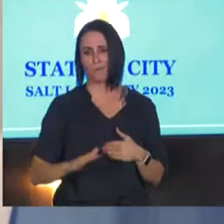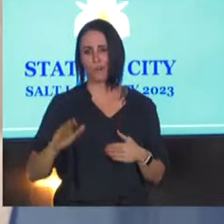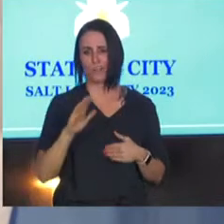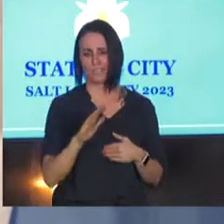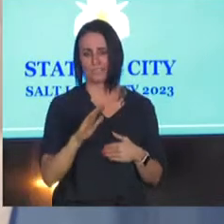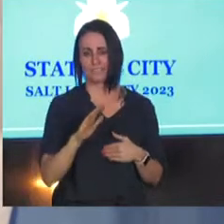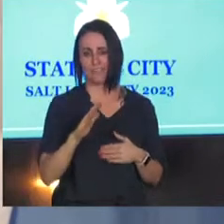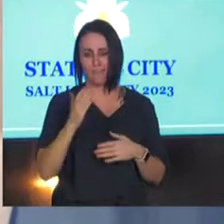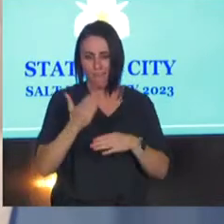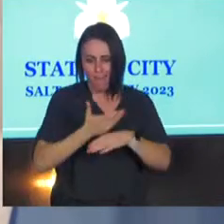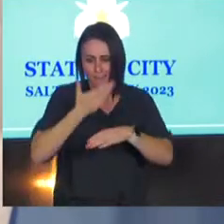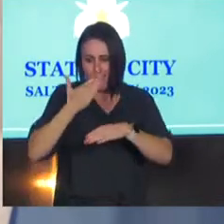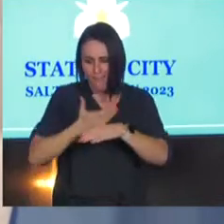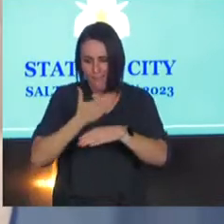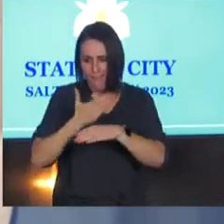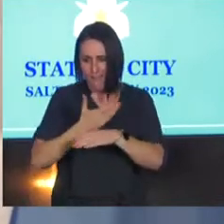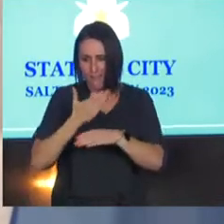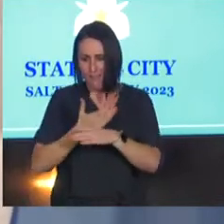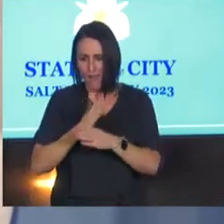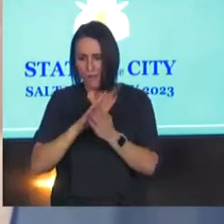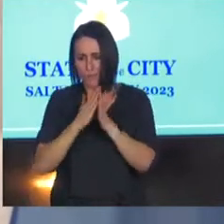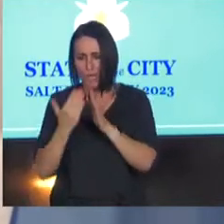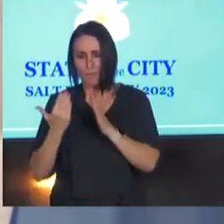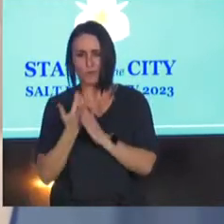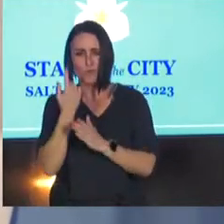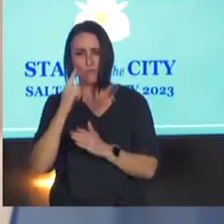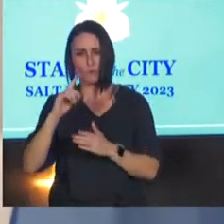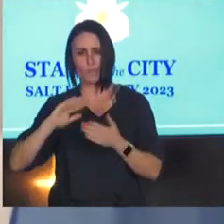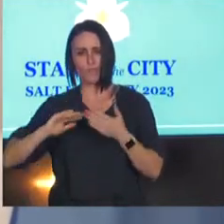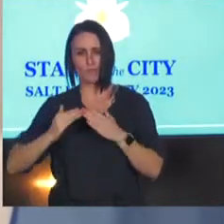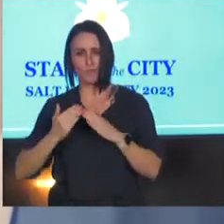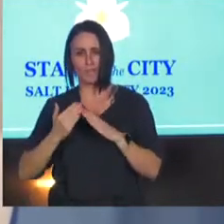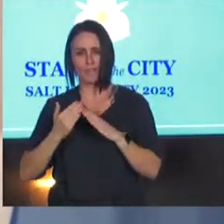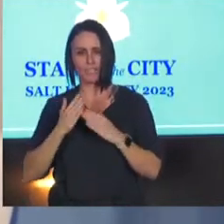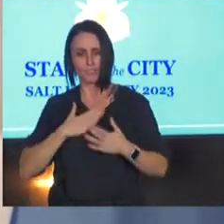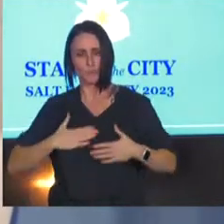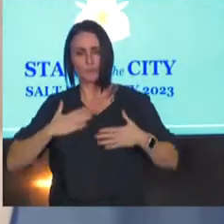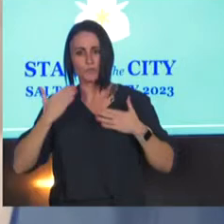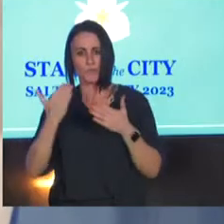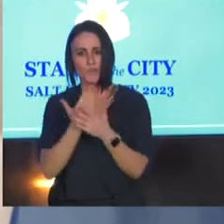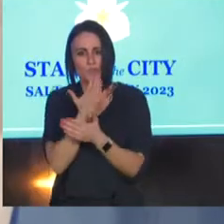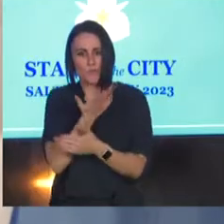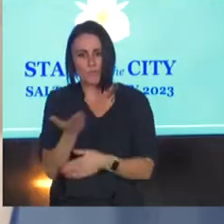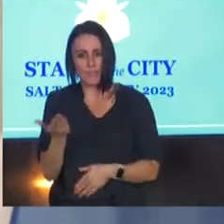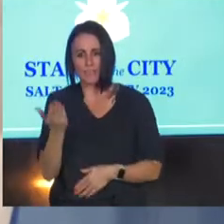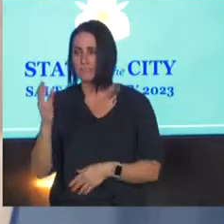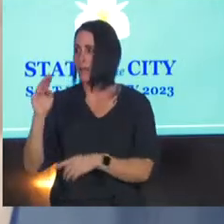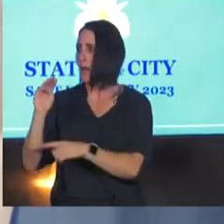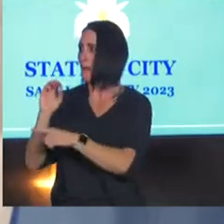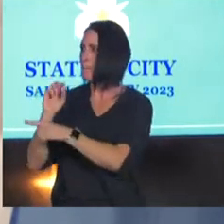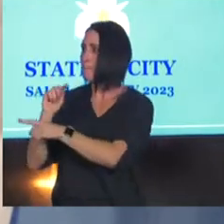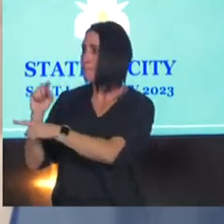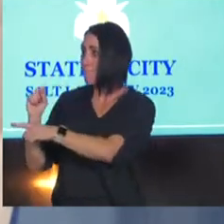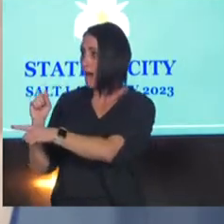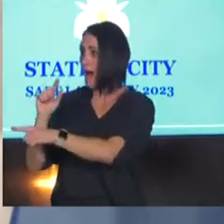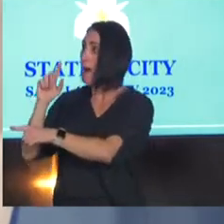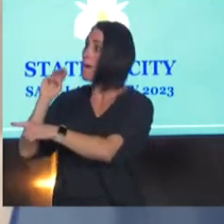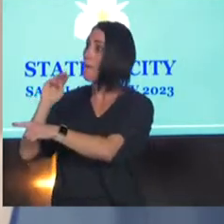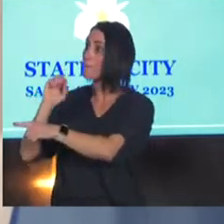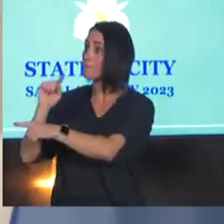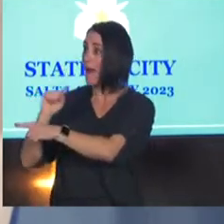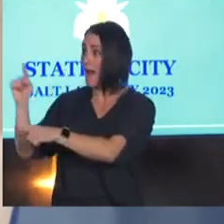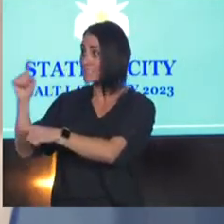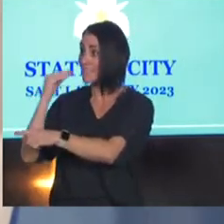are being reinvented for our community to rediscover and enjoy anew. From Mott's right there, where I ate earlier